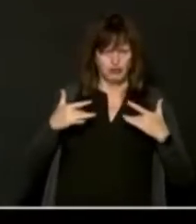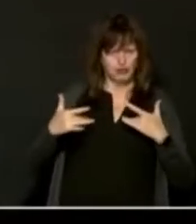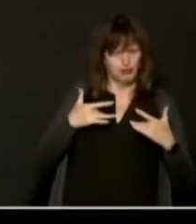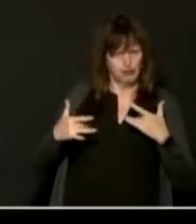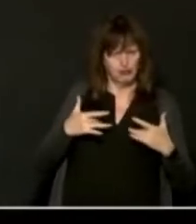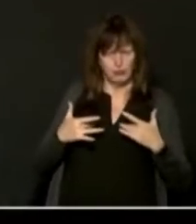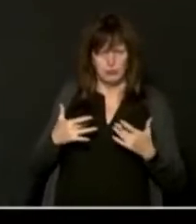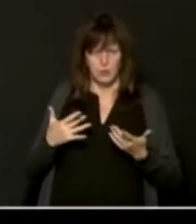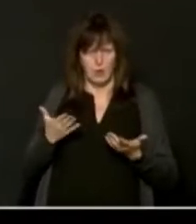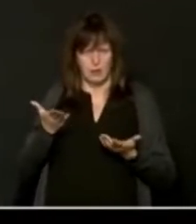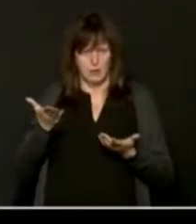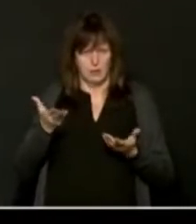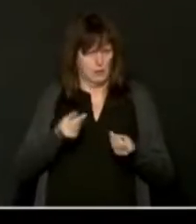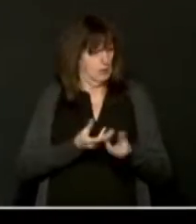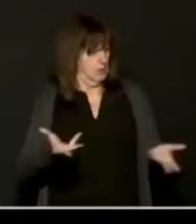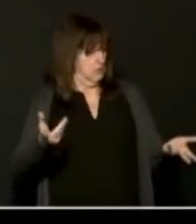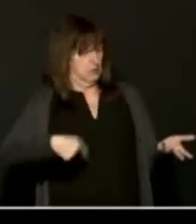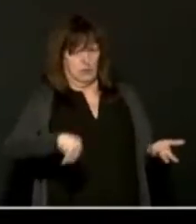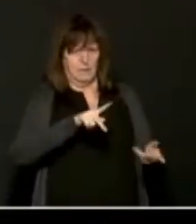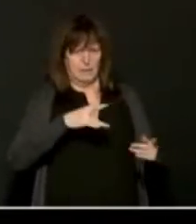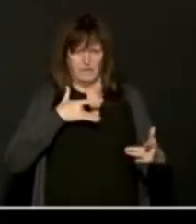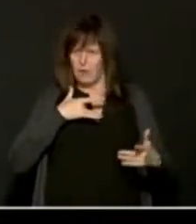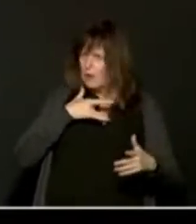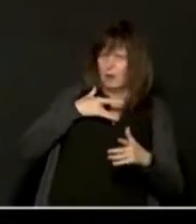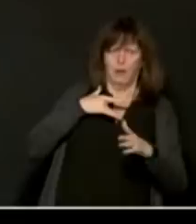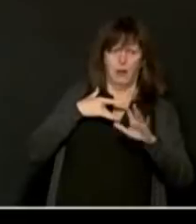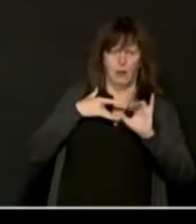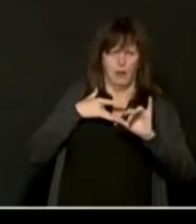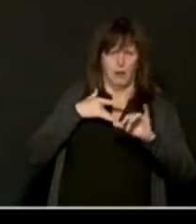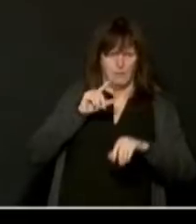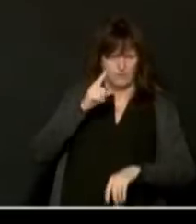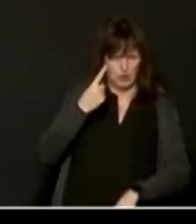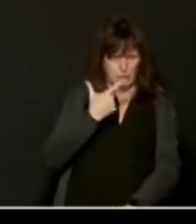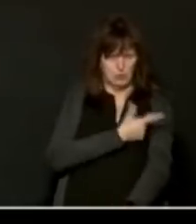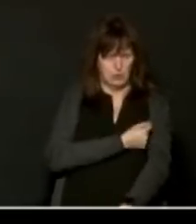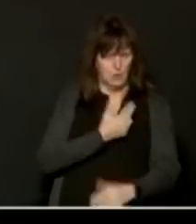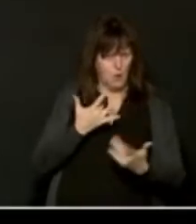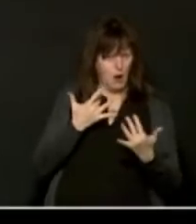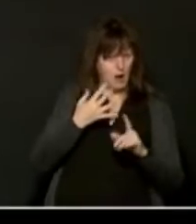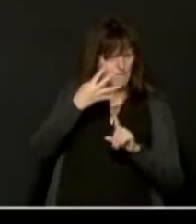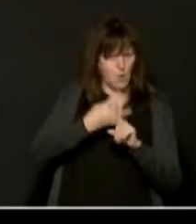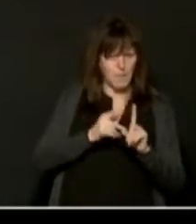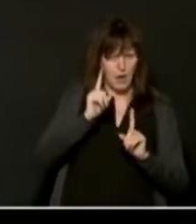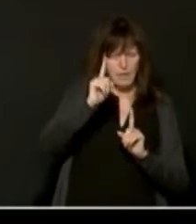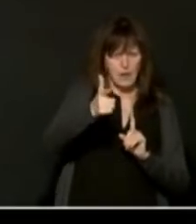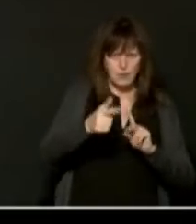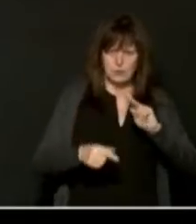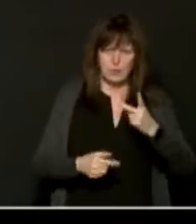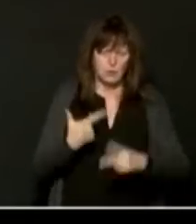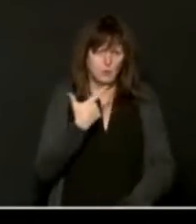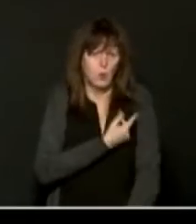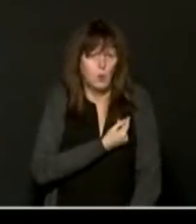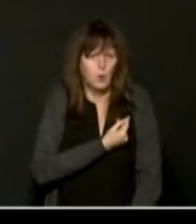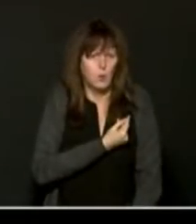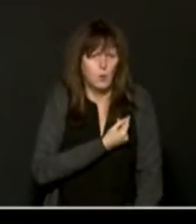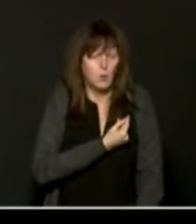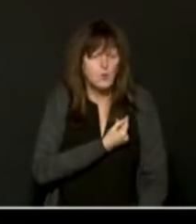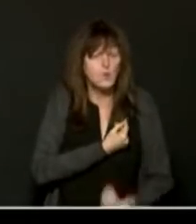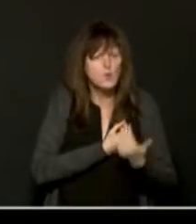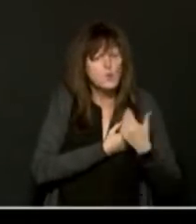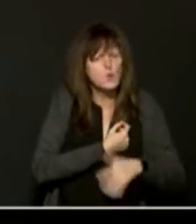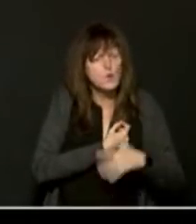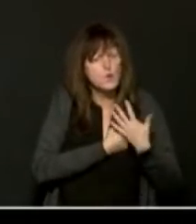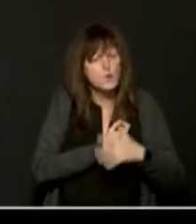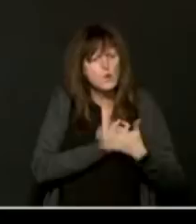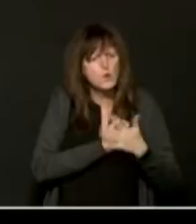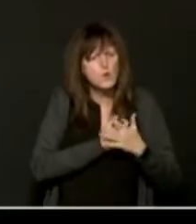province who are only getting their first dose and having to wait until 4 months to get their second dose, apart from what Pfizer